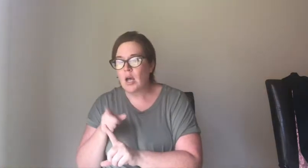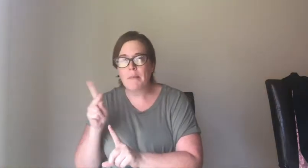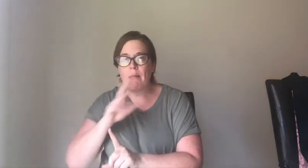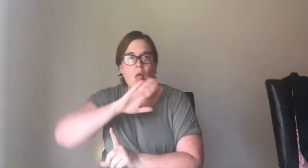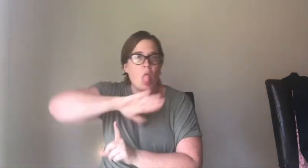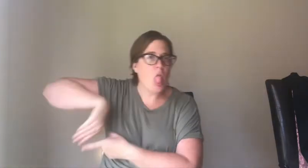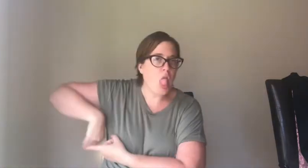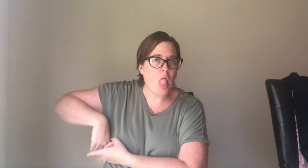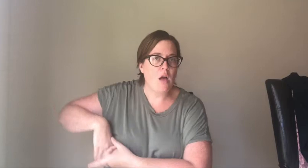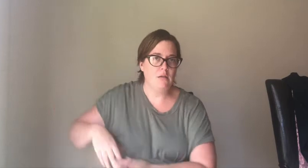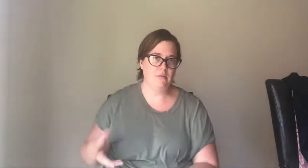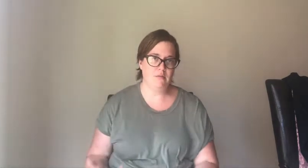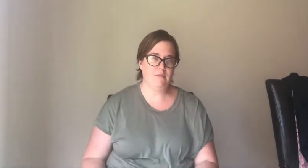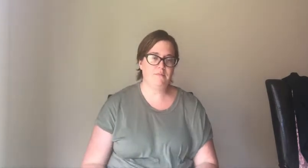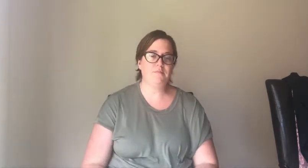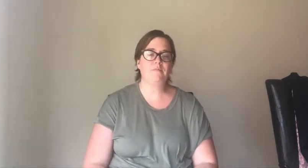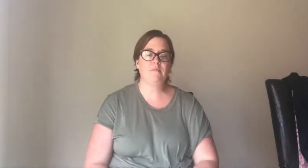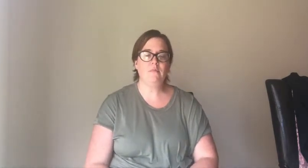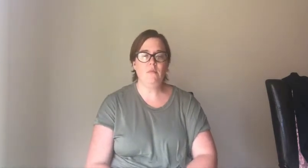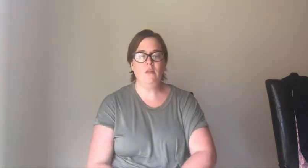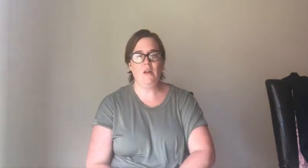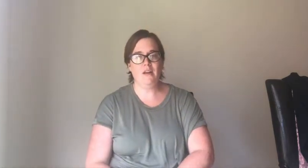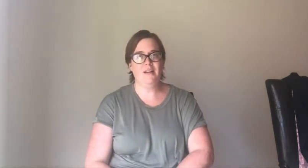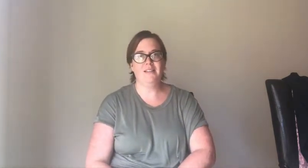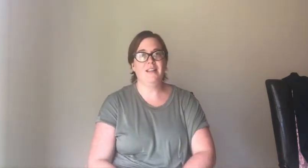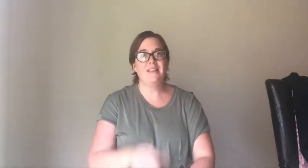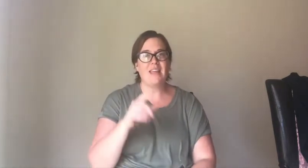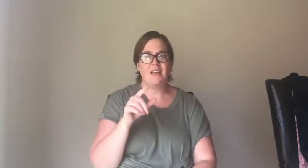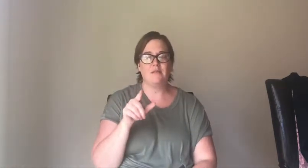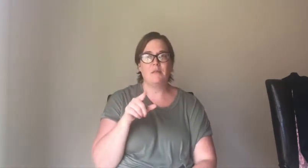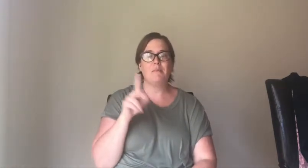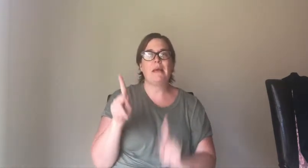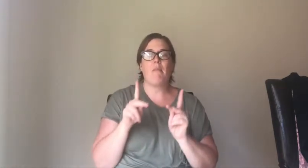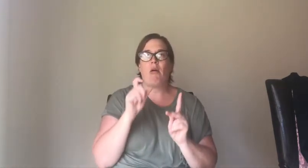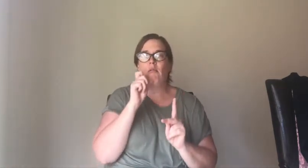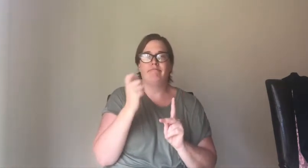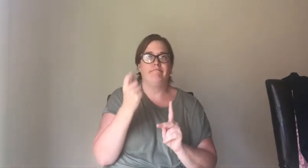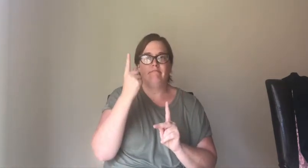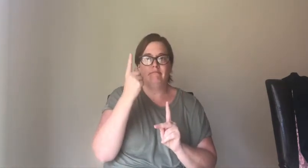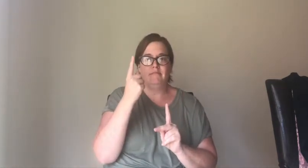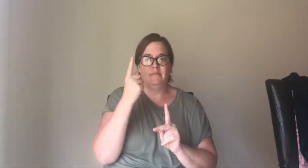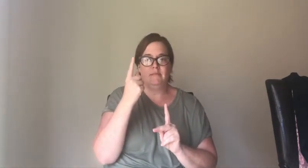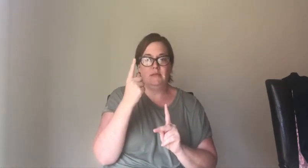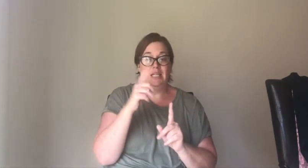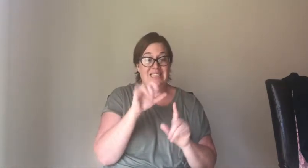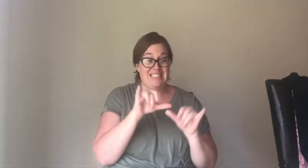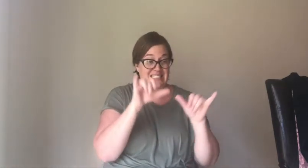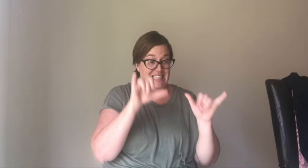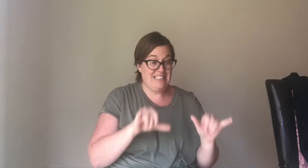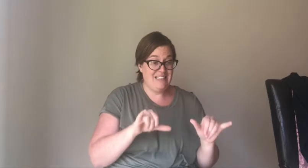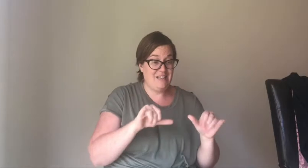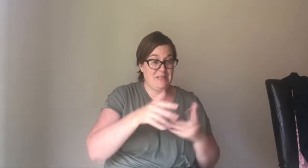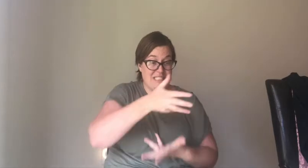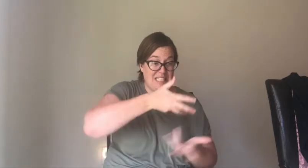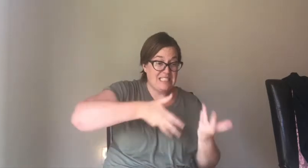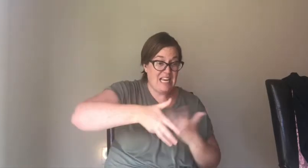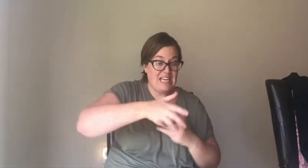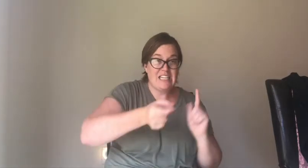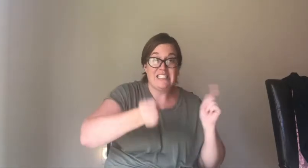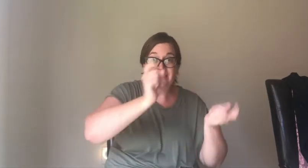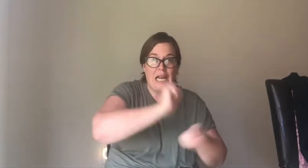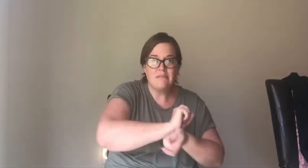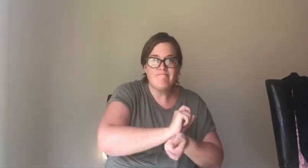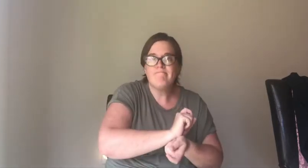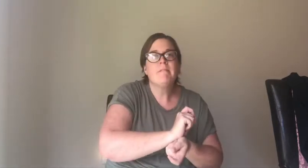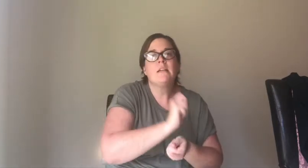is done, or that the society was transformed, or the system was changed. And now King Darius has now become a Christian king,